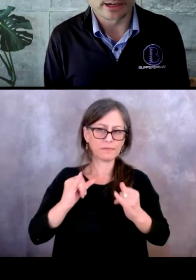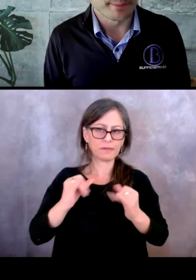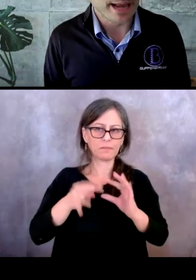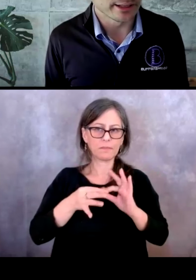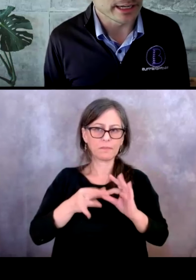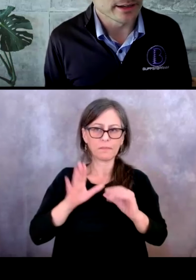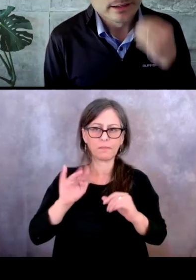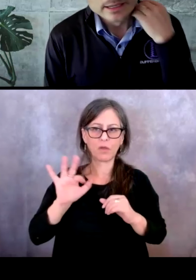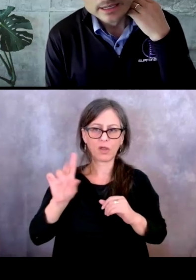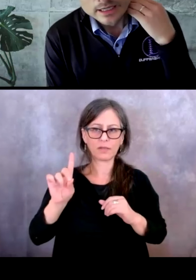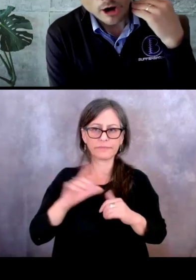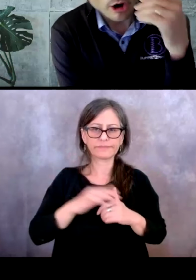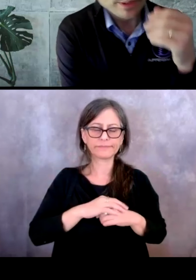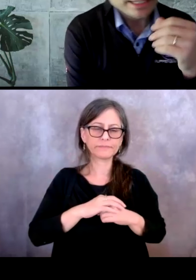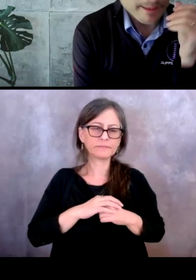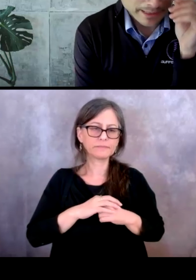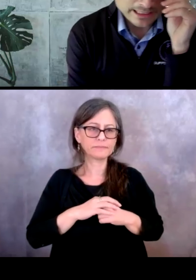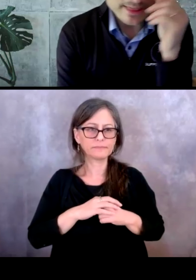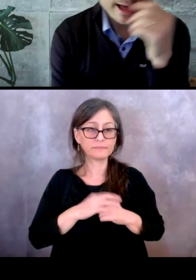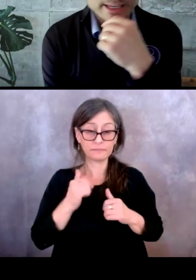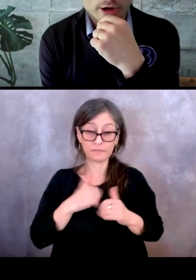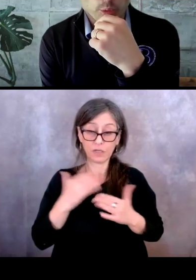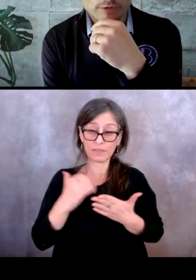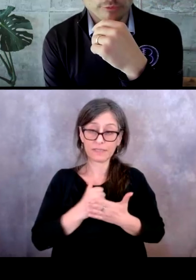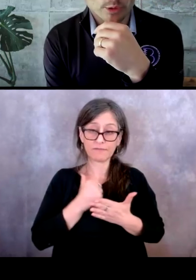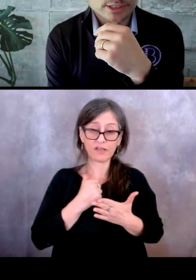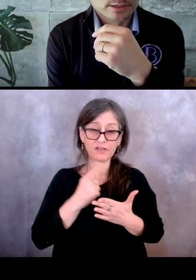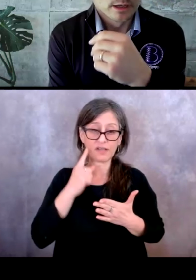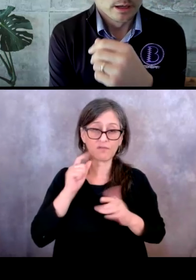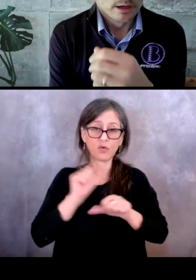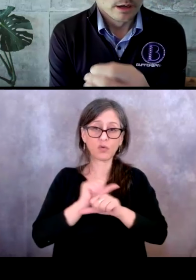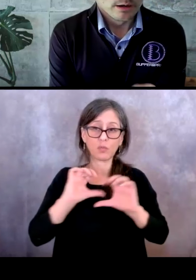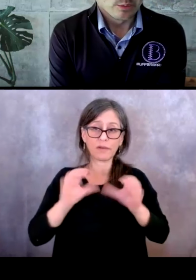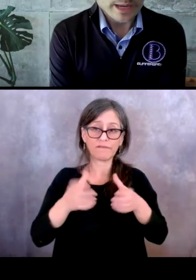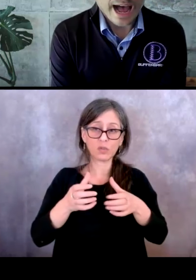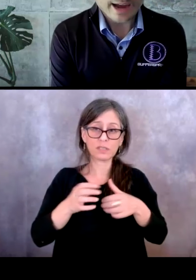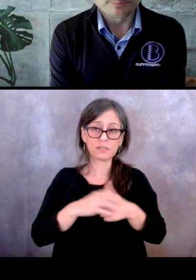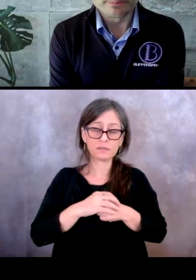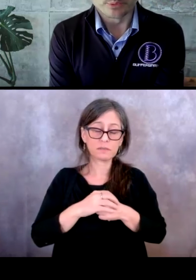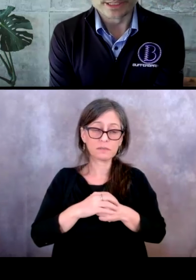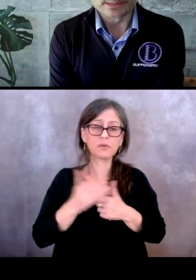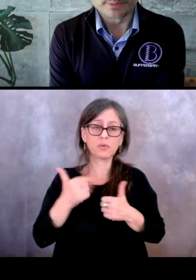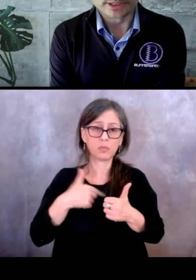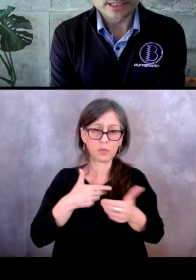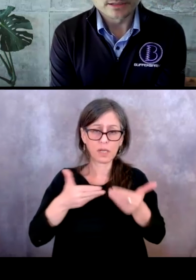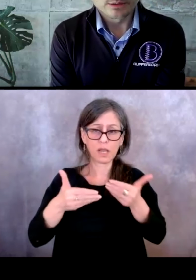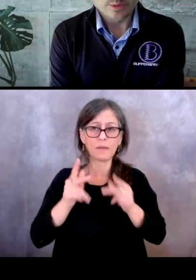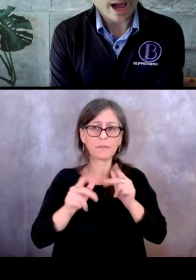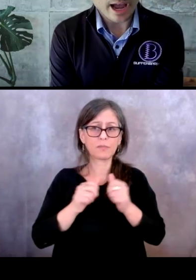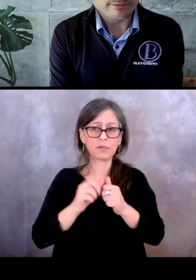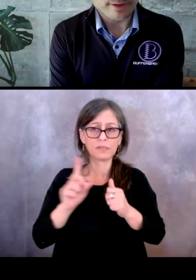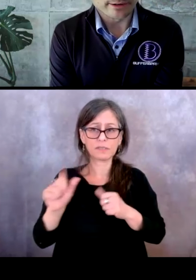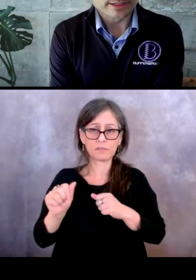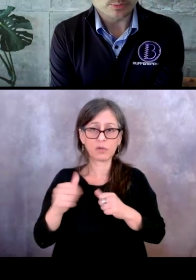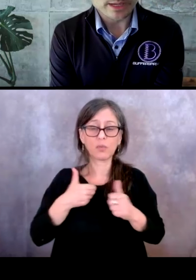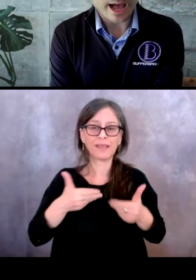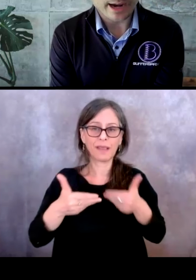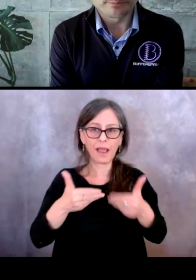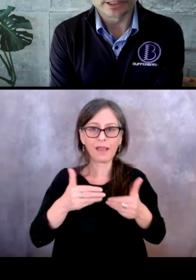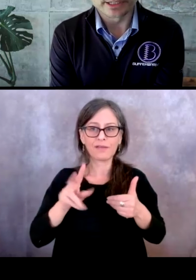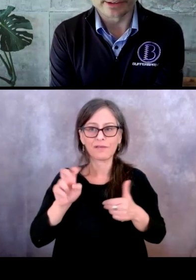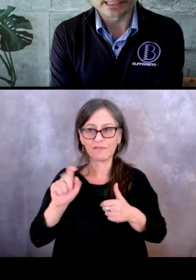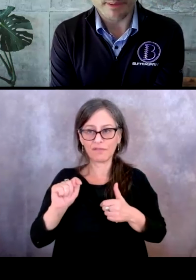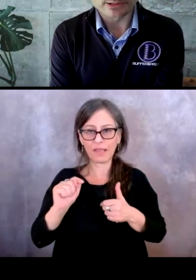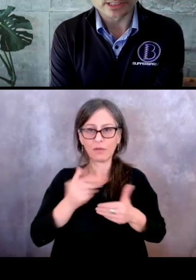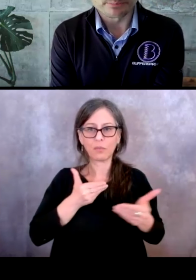bond, that commonality. Are we tapping into that in our workforce? We hire people with disabilities. We hire veterans. We